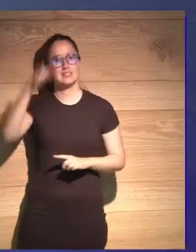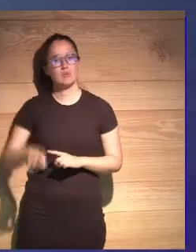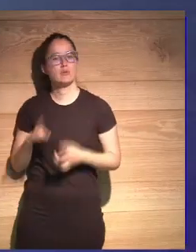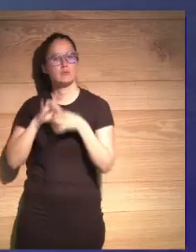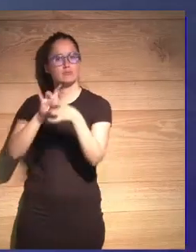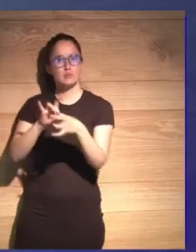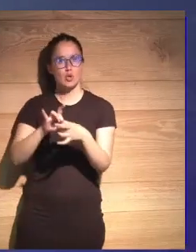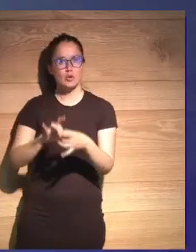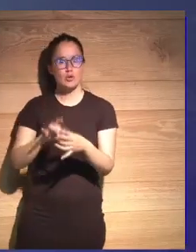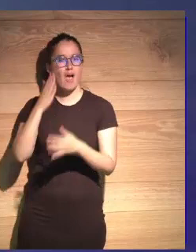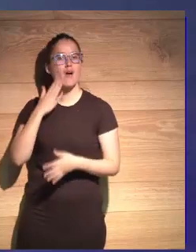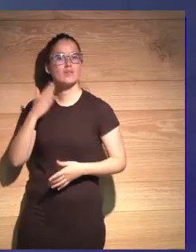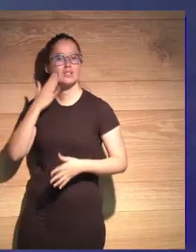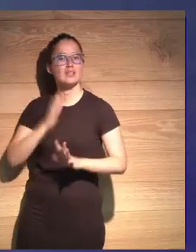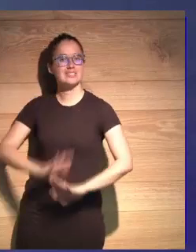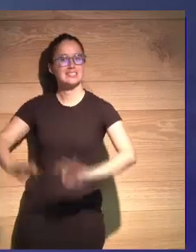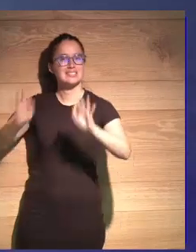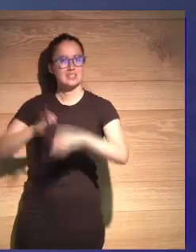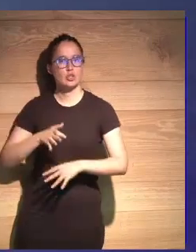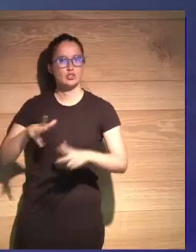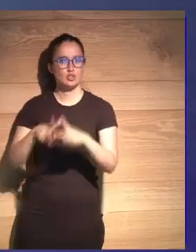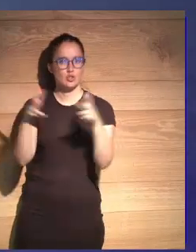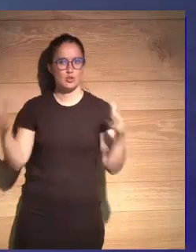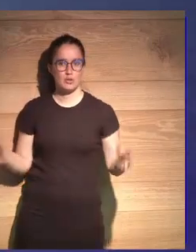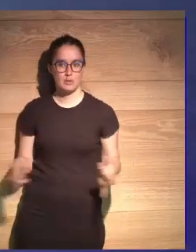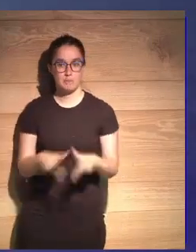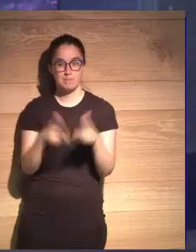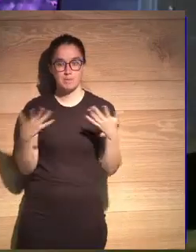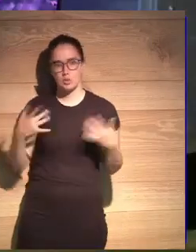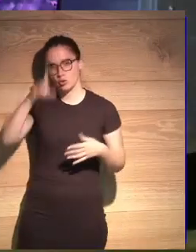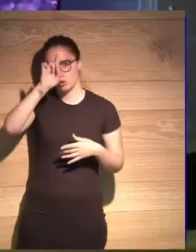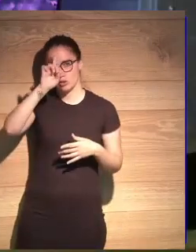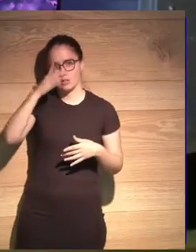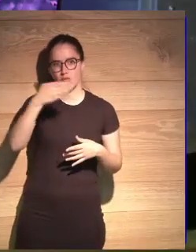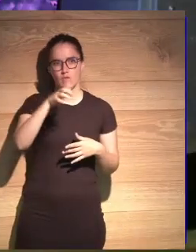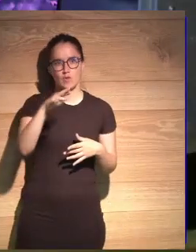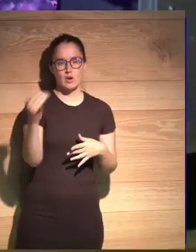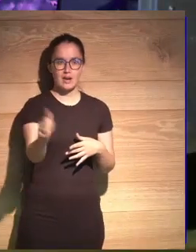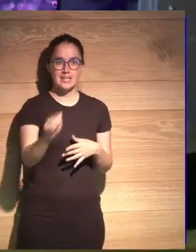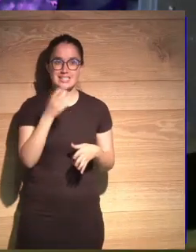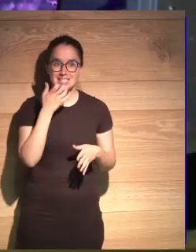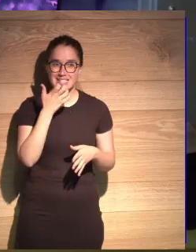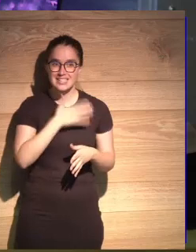can also develop some skills which are emotional skills and social skills.